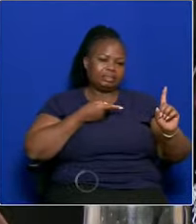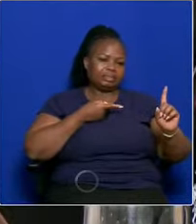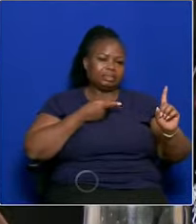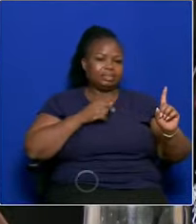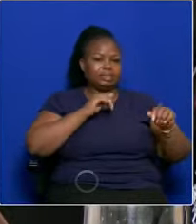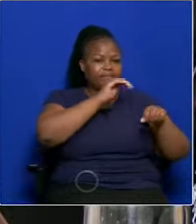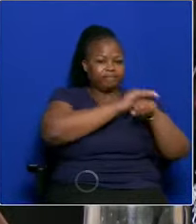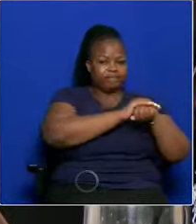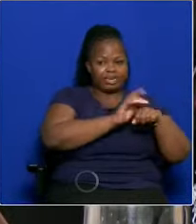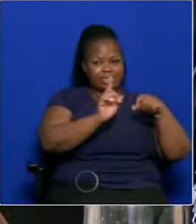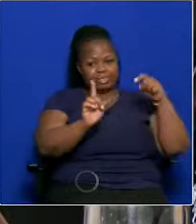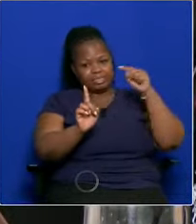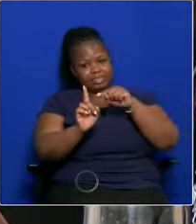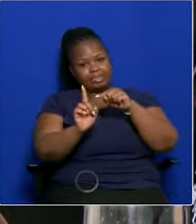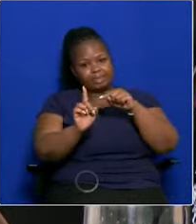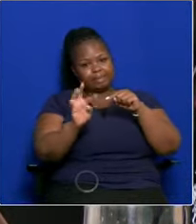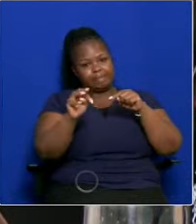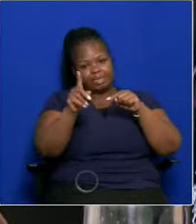yours?